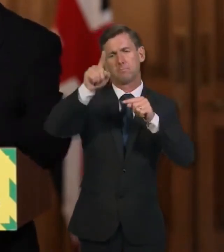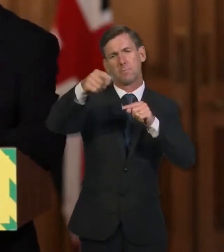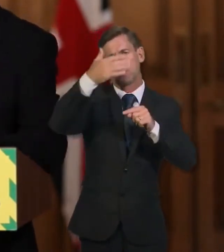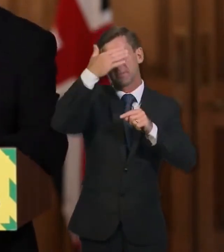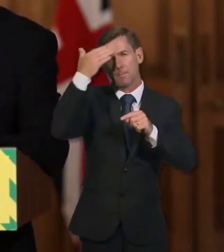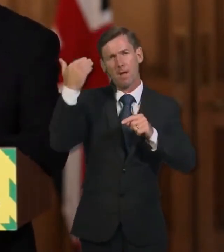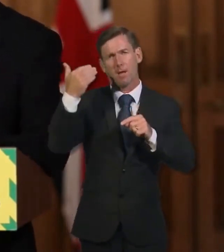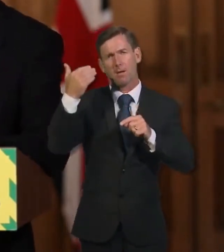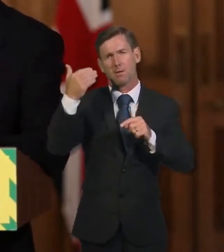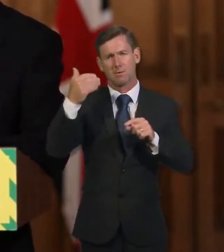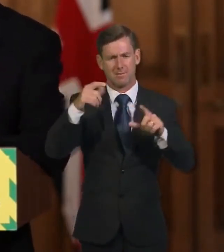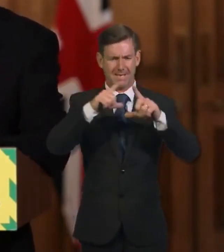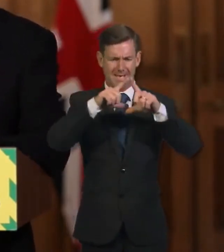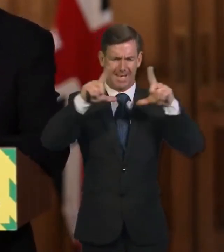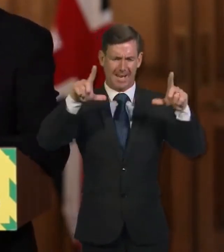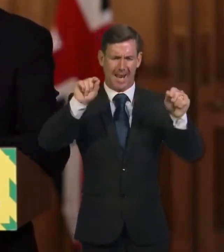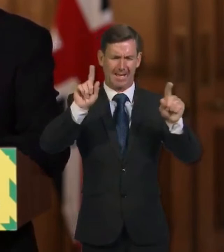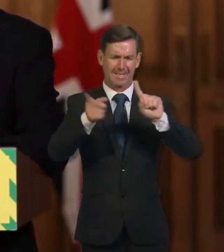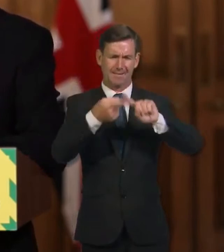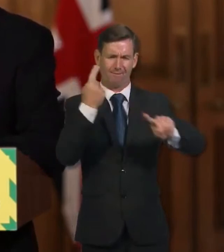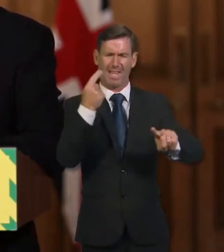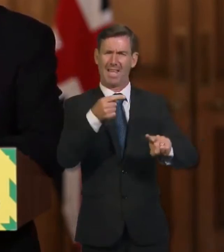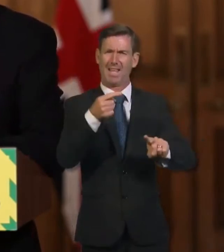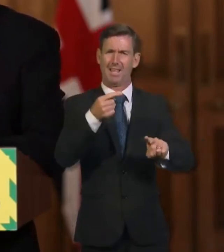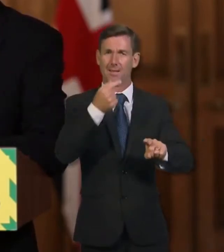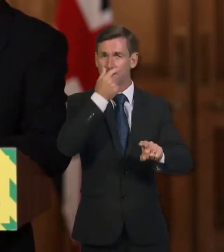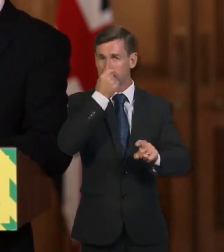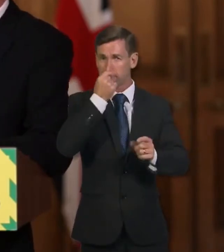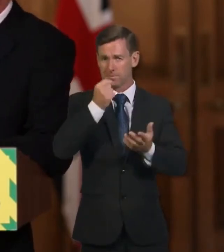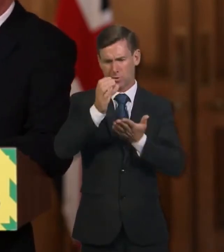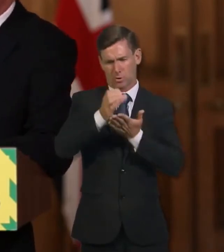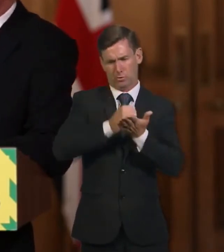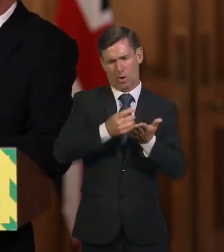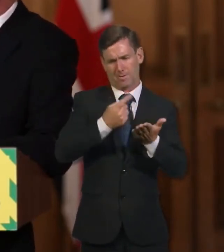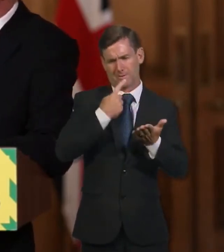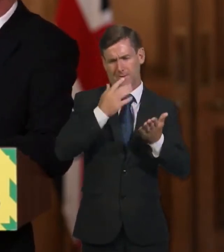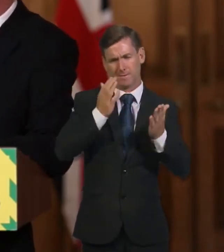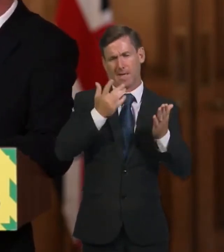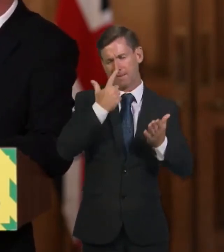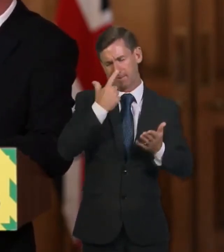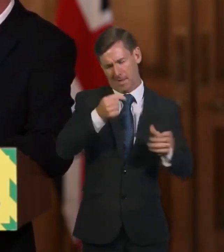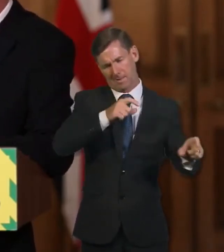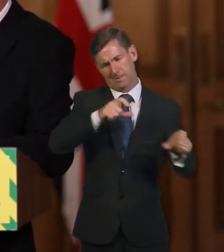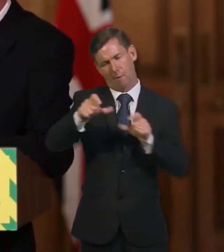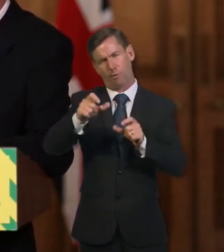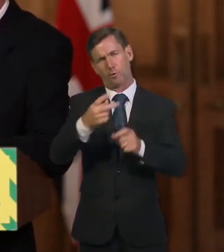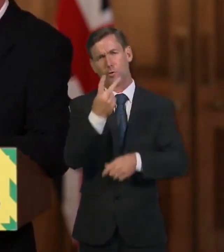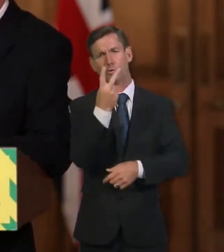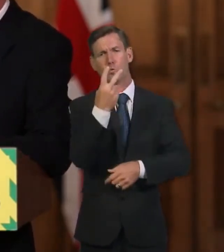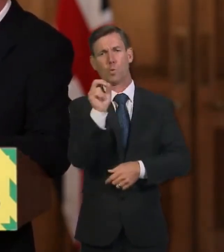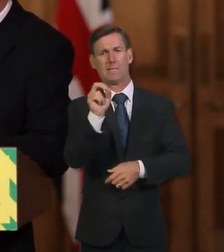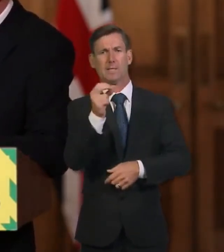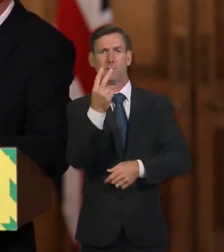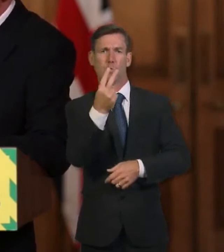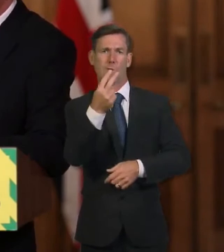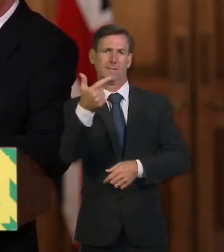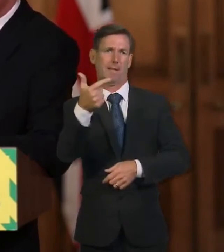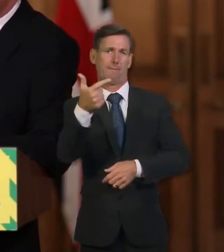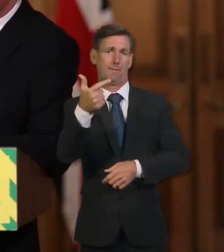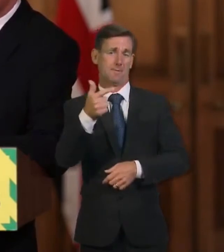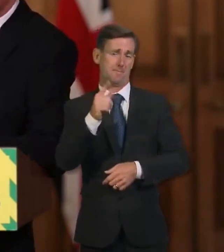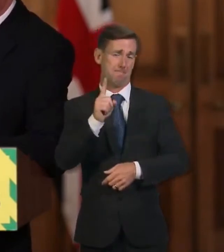charter review the charter set it out to 2027. But of course, all these factors will be considered as part of looking at the way forward. I think for